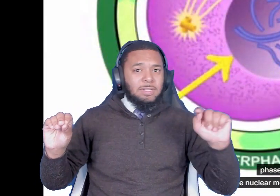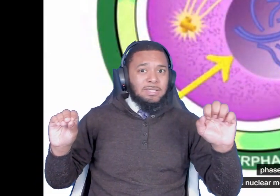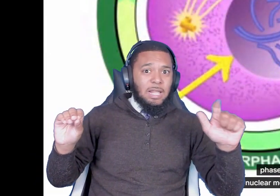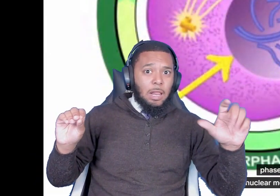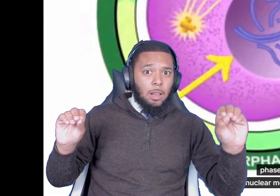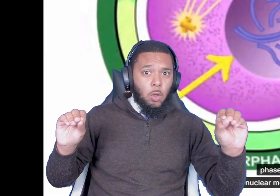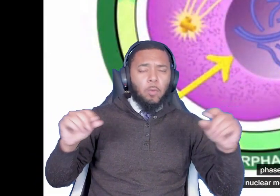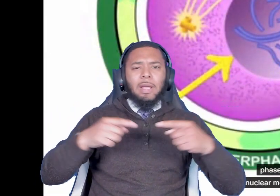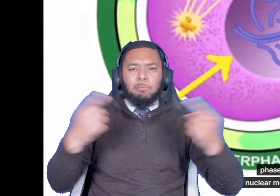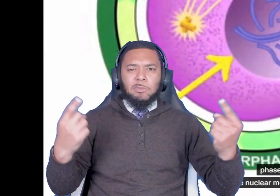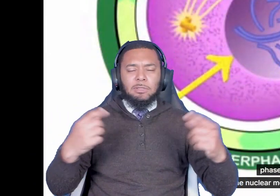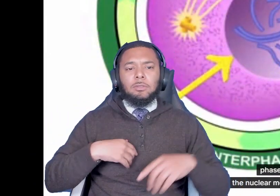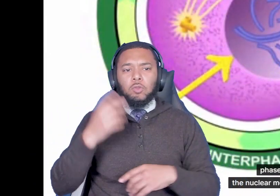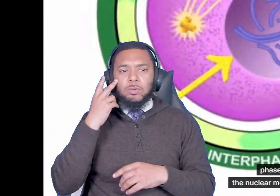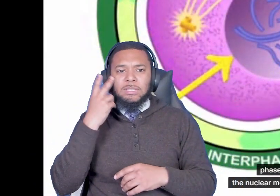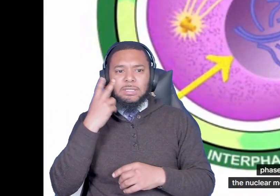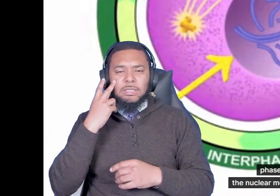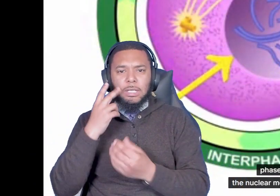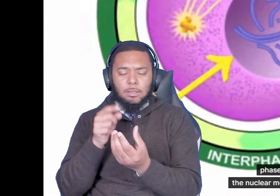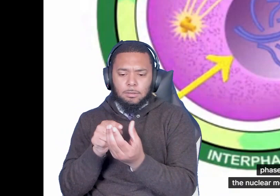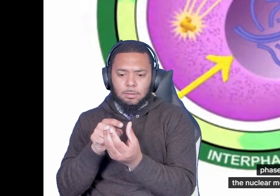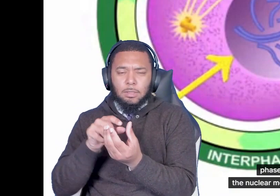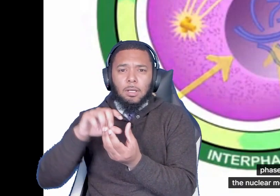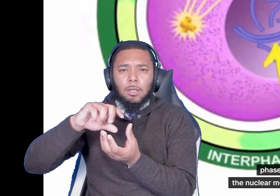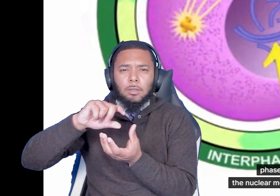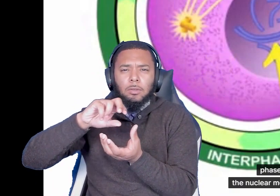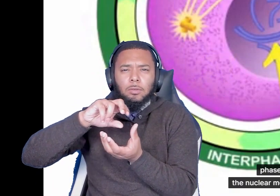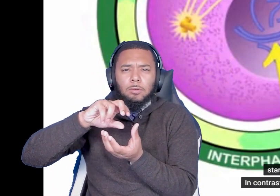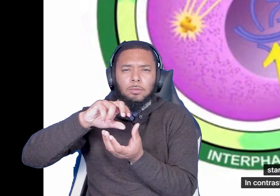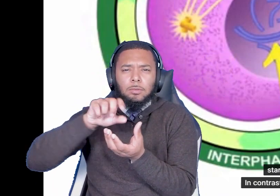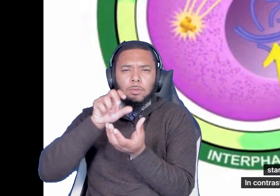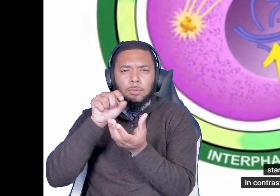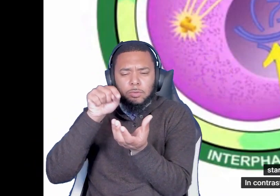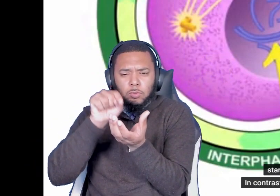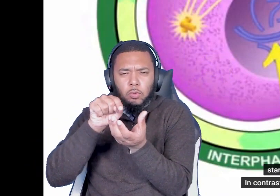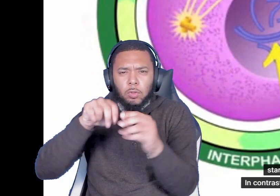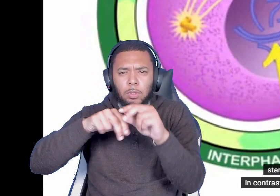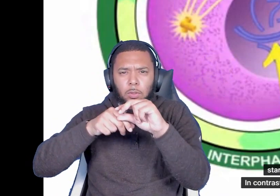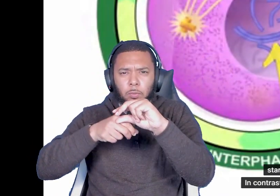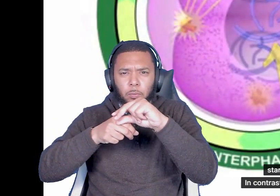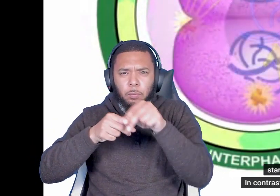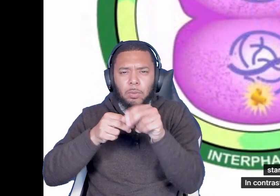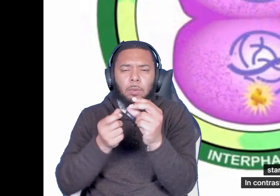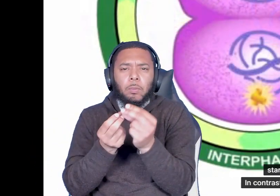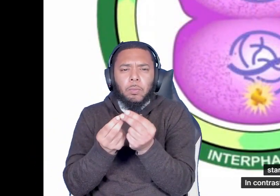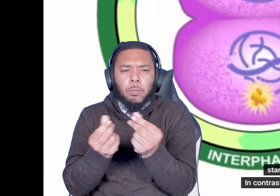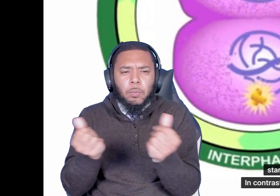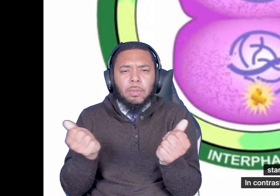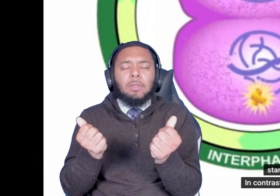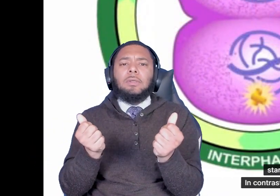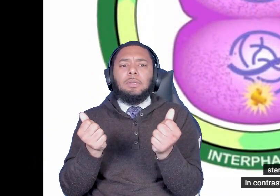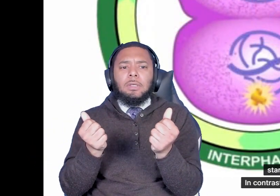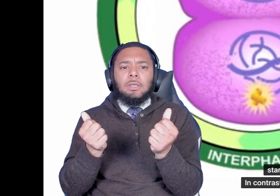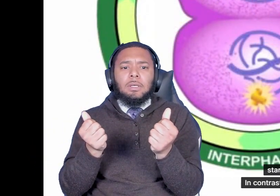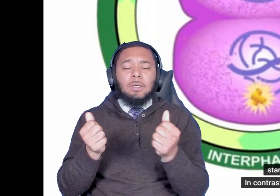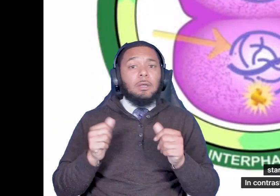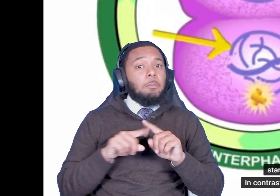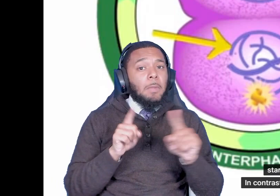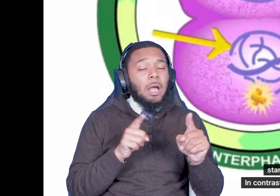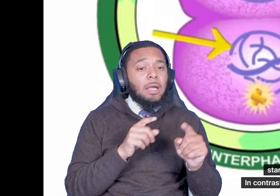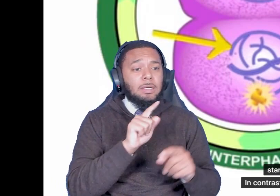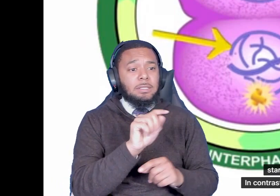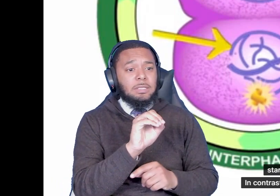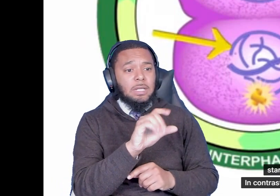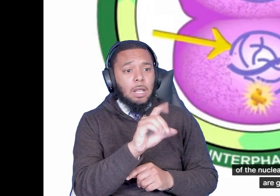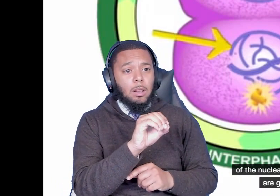the disappearance of the nuclear membrane. You see these chromosomes start to condense. In telophase, in contrast to that, you